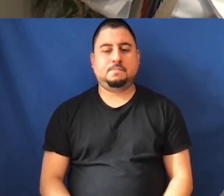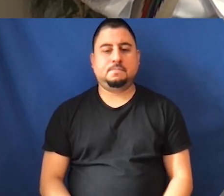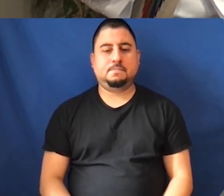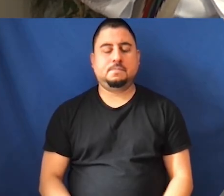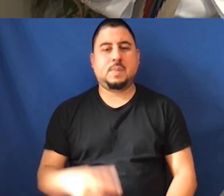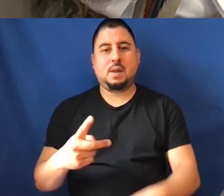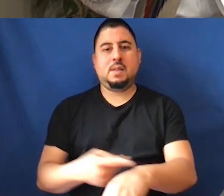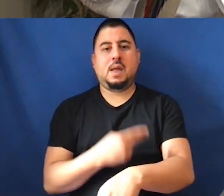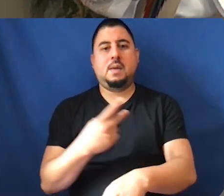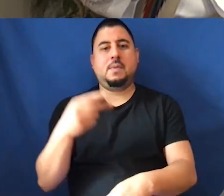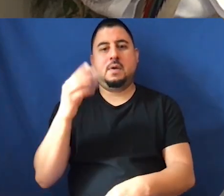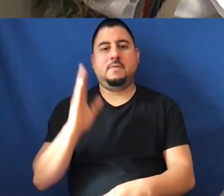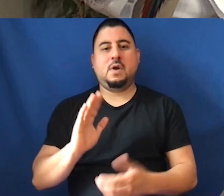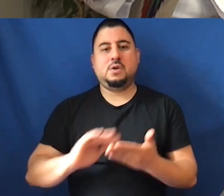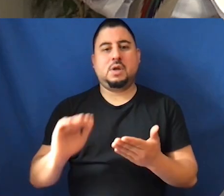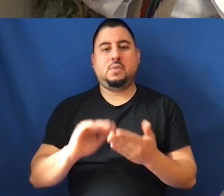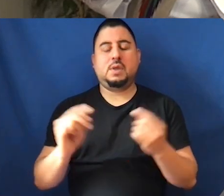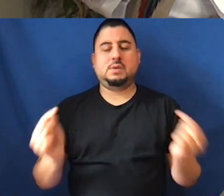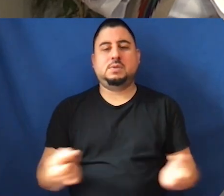Lamb of God,